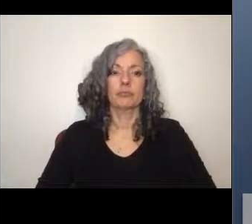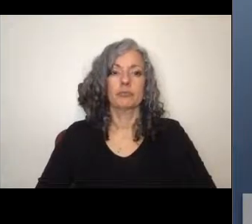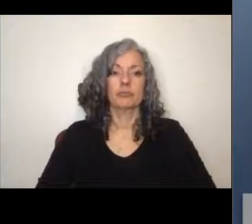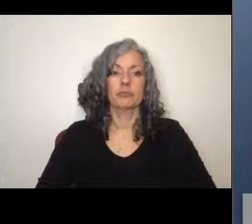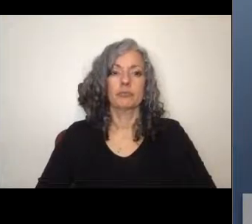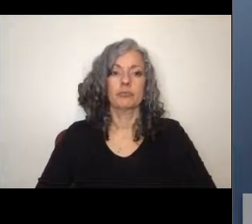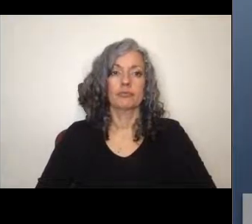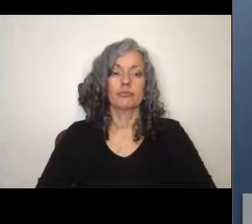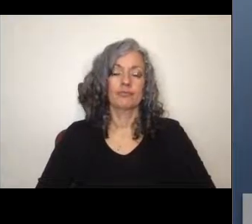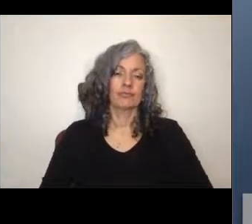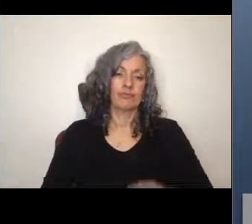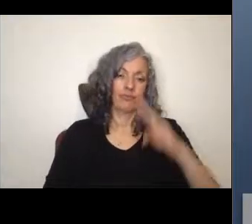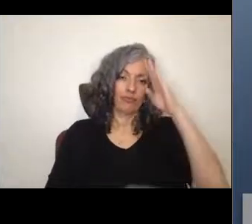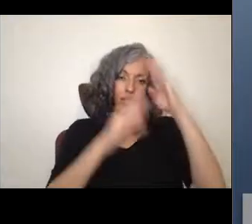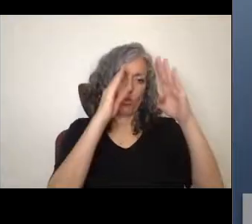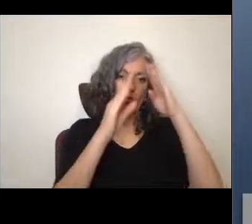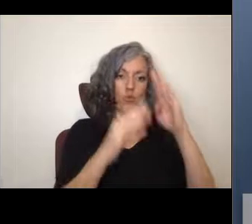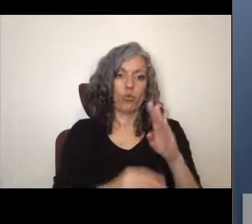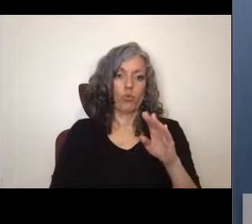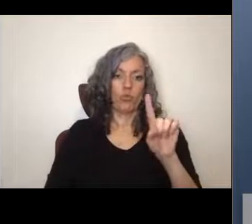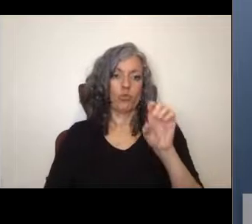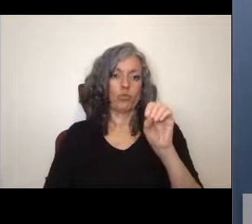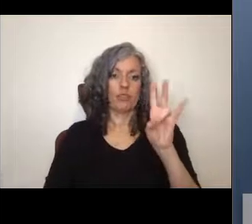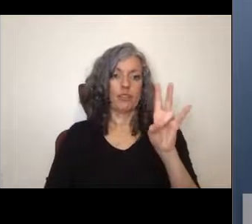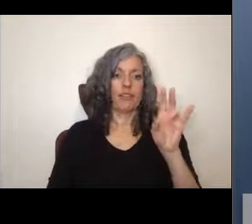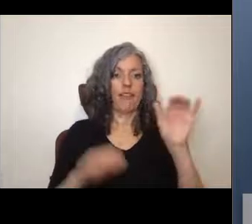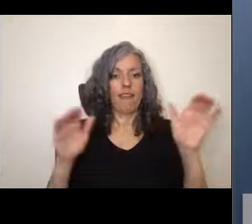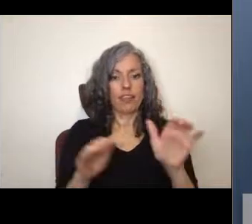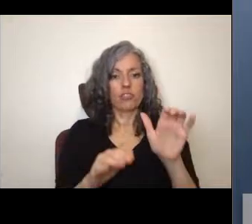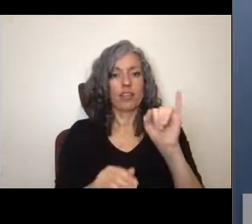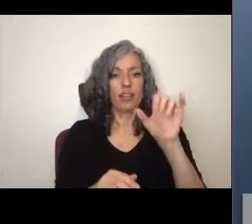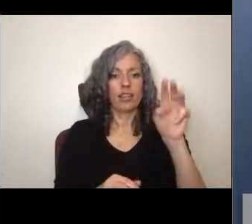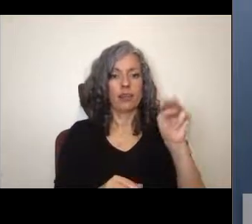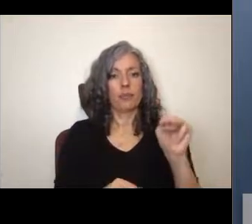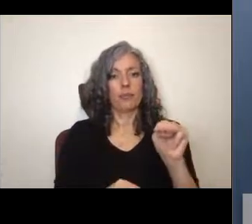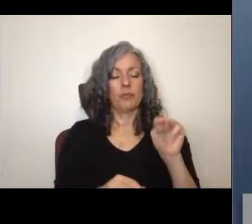Tab 107 is an action item, requesting to allocate